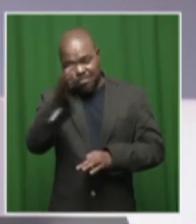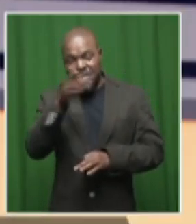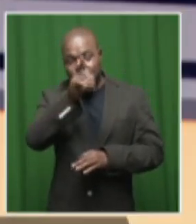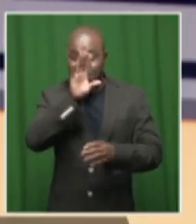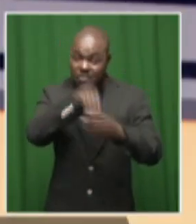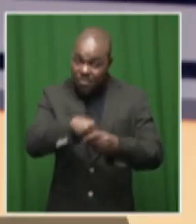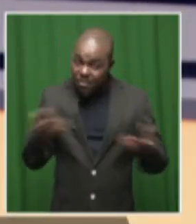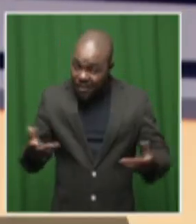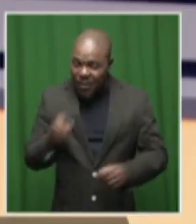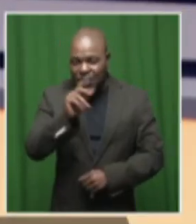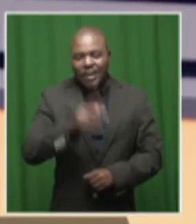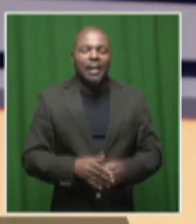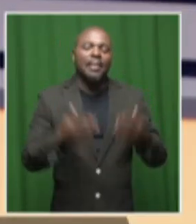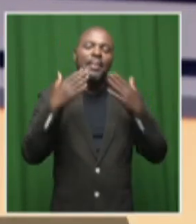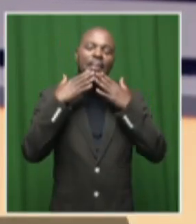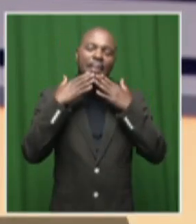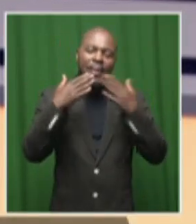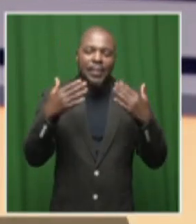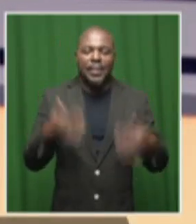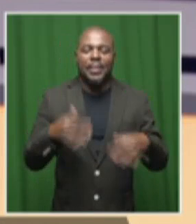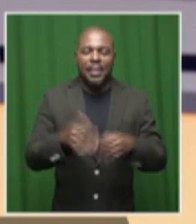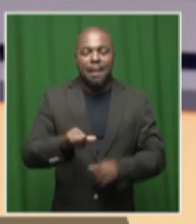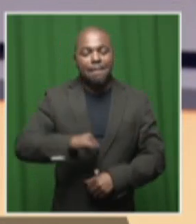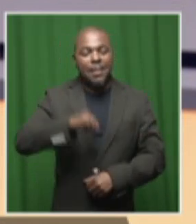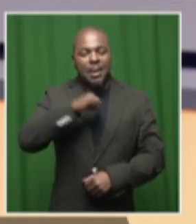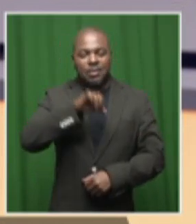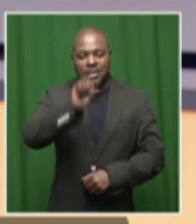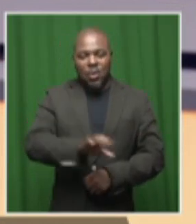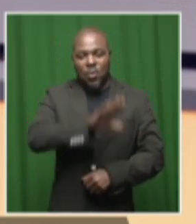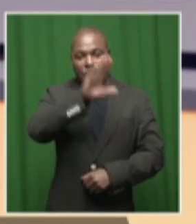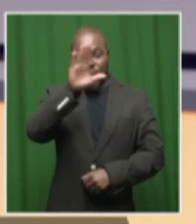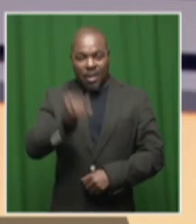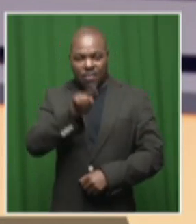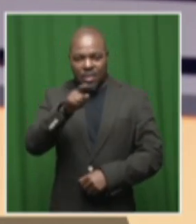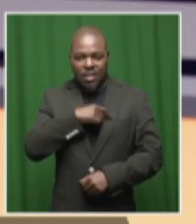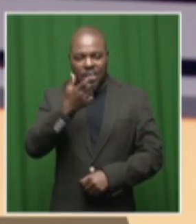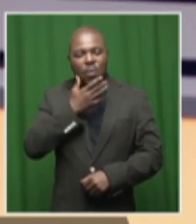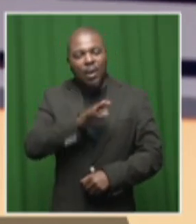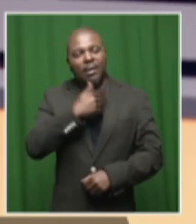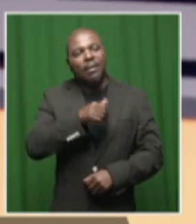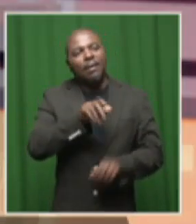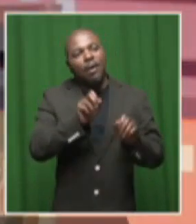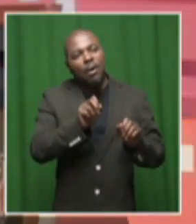right. Yeah. All the best. Thank you so much. Thank you so much. Great stuff. Well, Proudly SA continues its focus on creating access to market